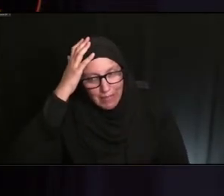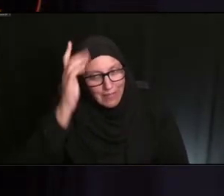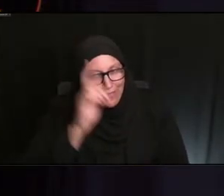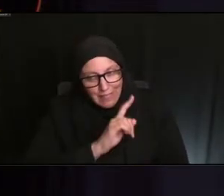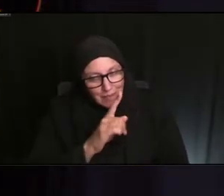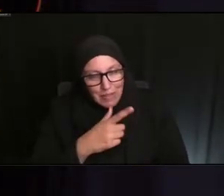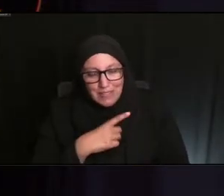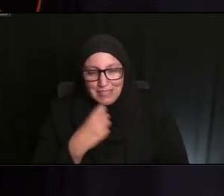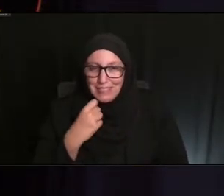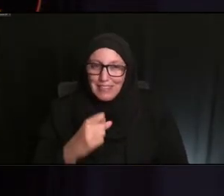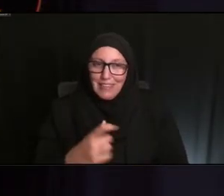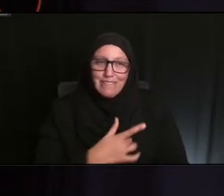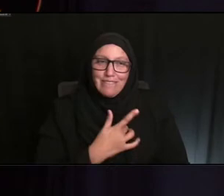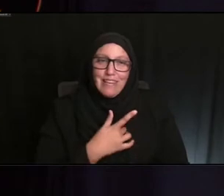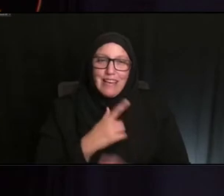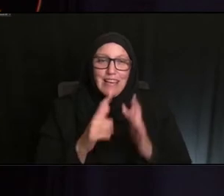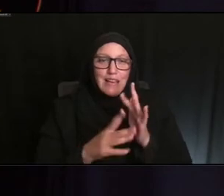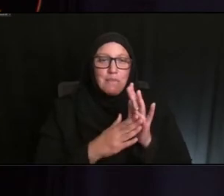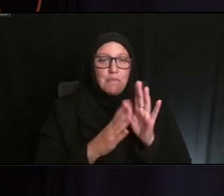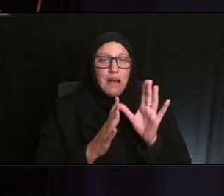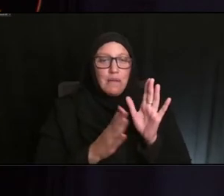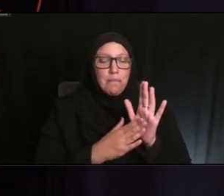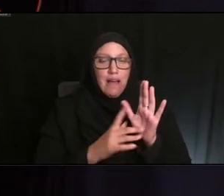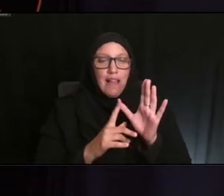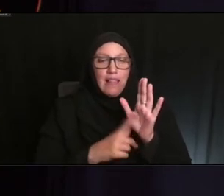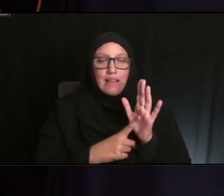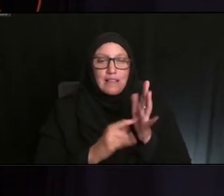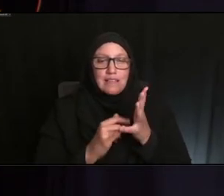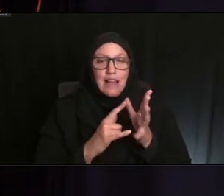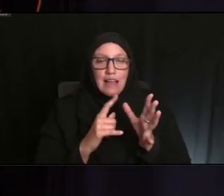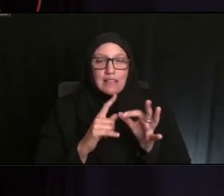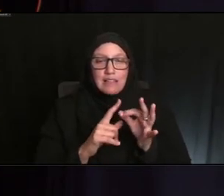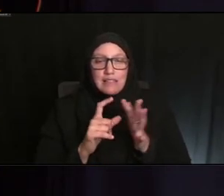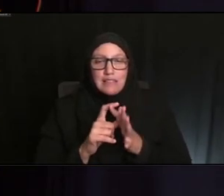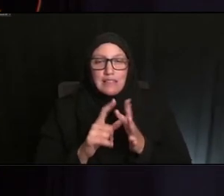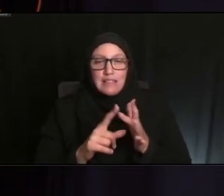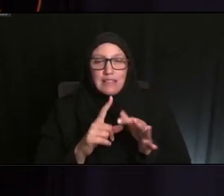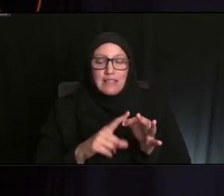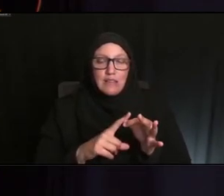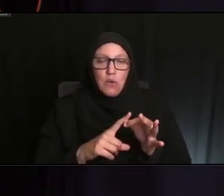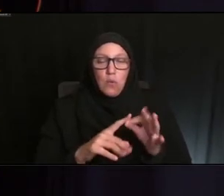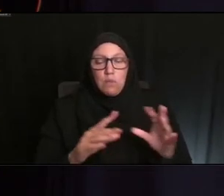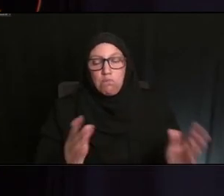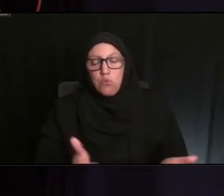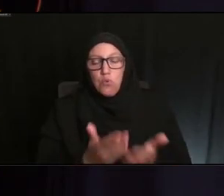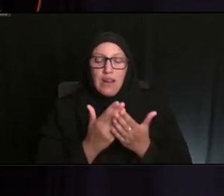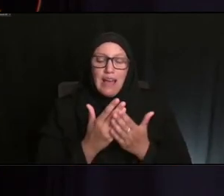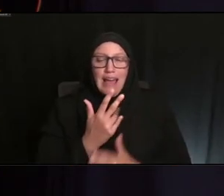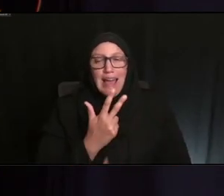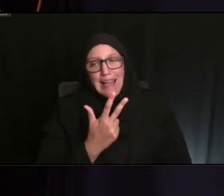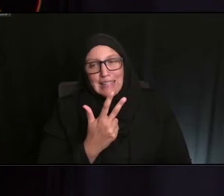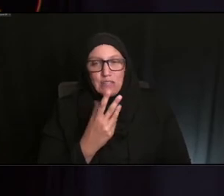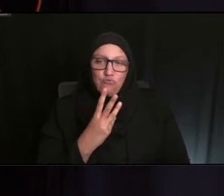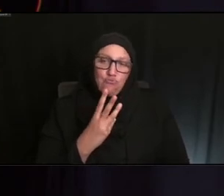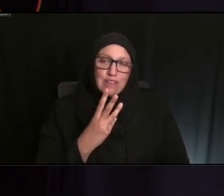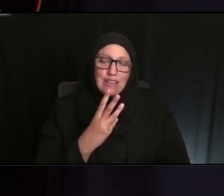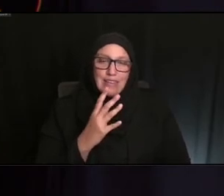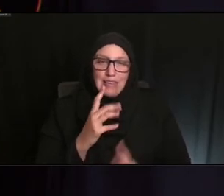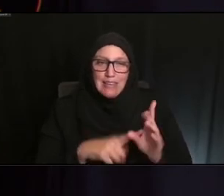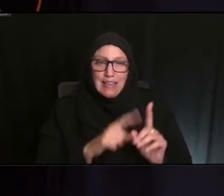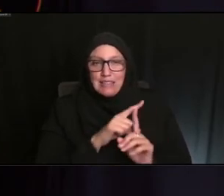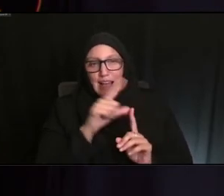Imam al-Sadiq, they say, was born between 80 to 83 after Hijra. Generally, 83 is what they stand with.